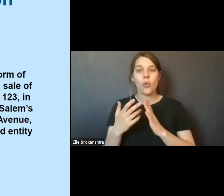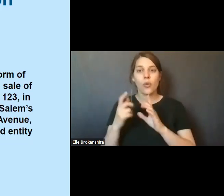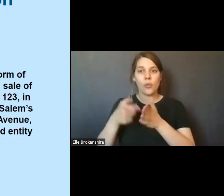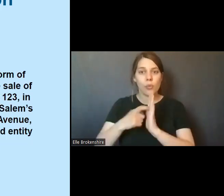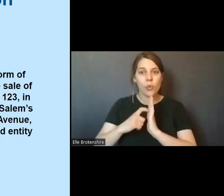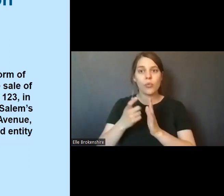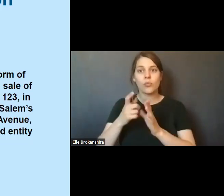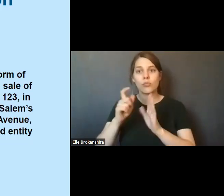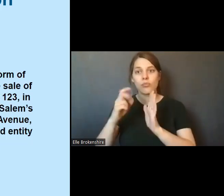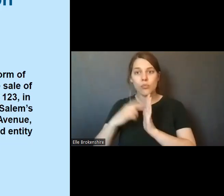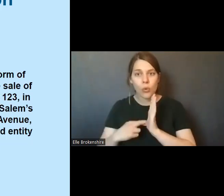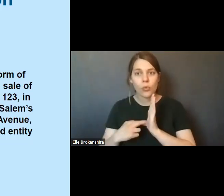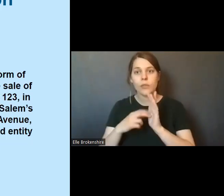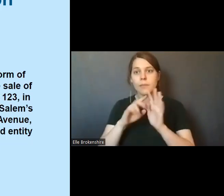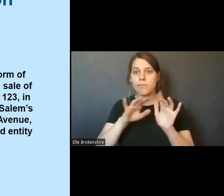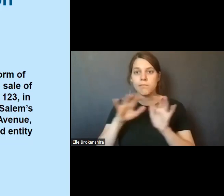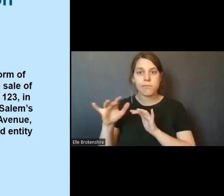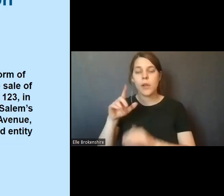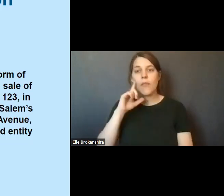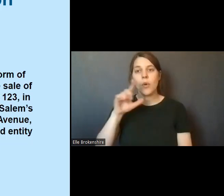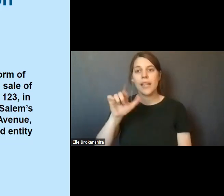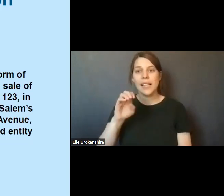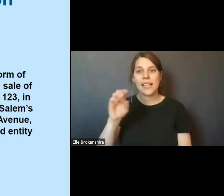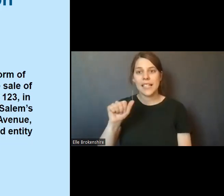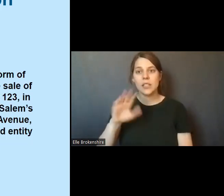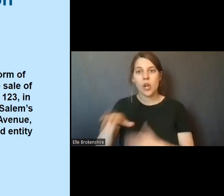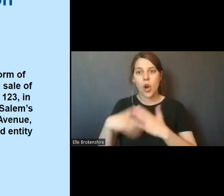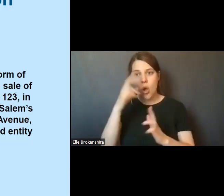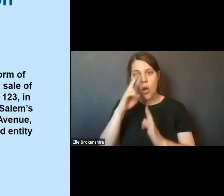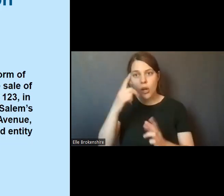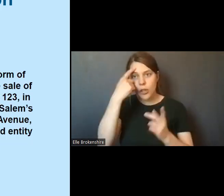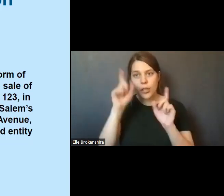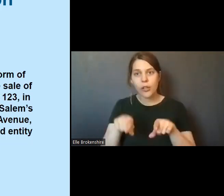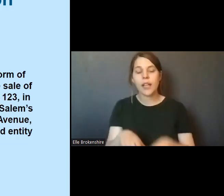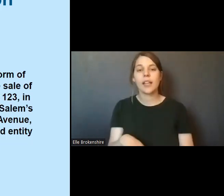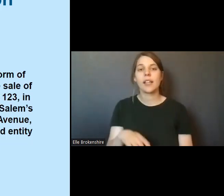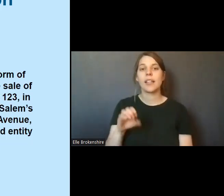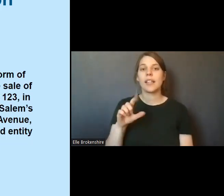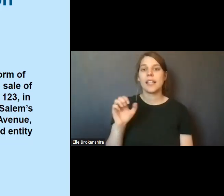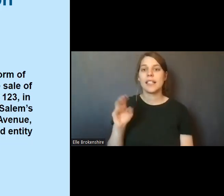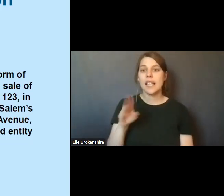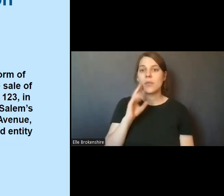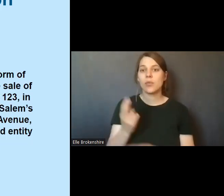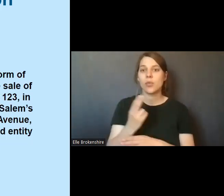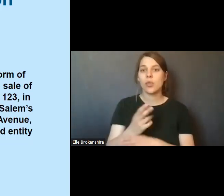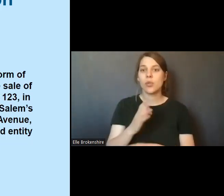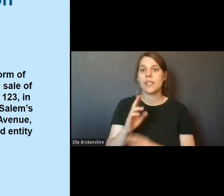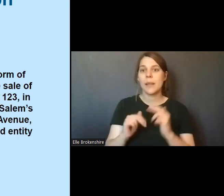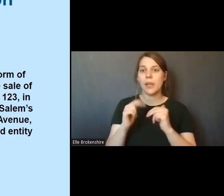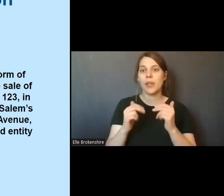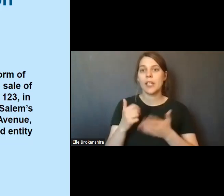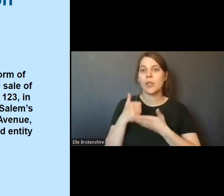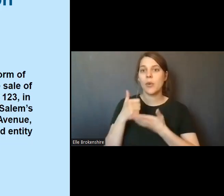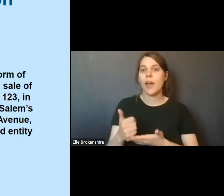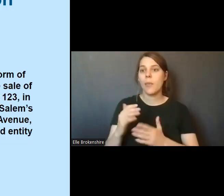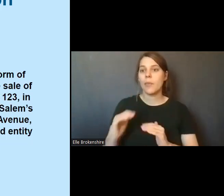The joint decision to sell this plaza, was made in part for Salem's to utilize the building to help raise their financing for